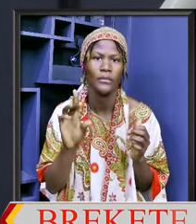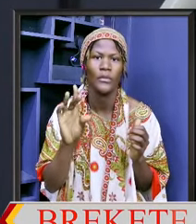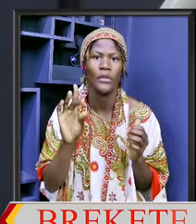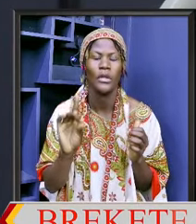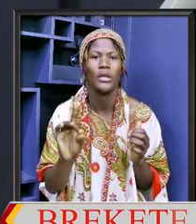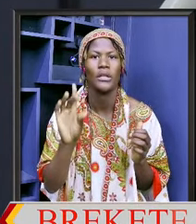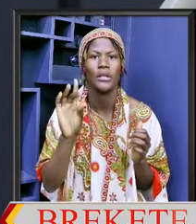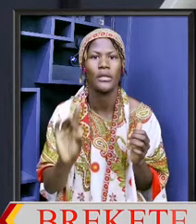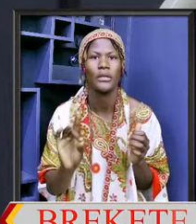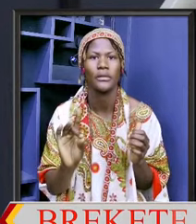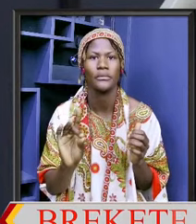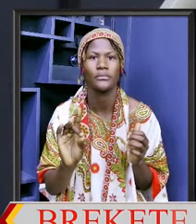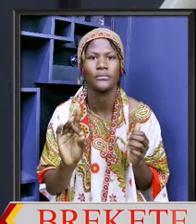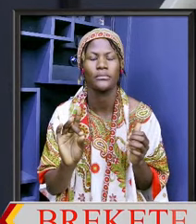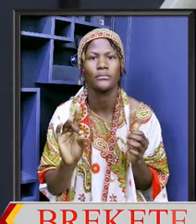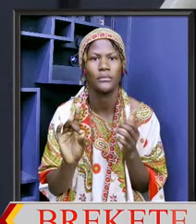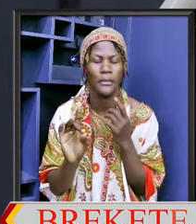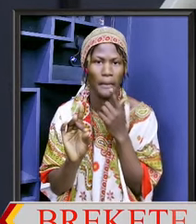88